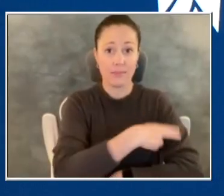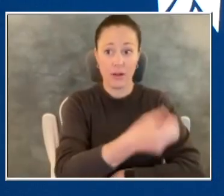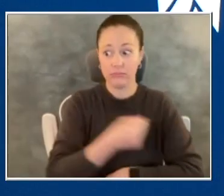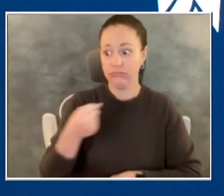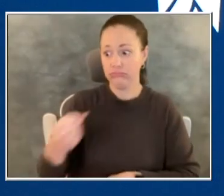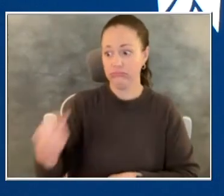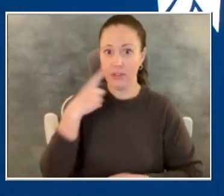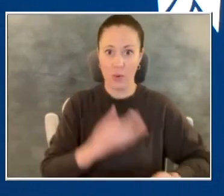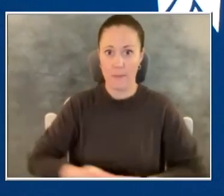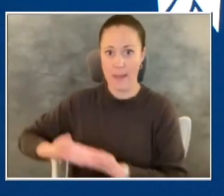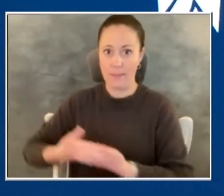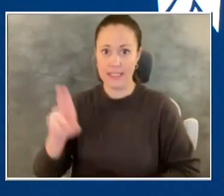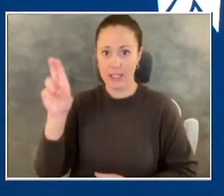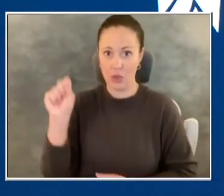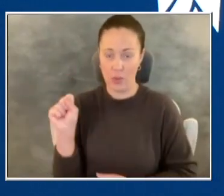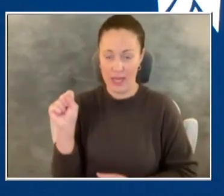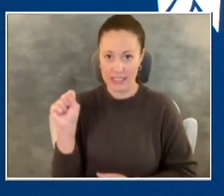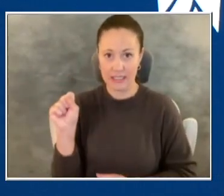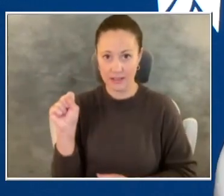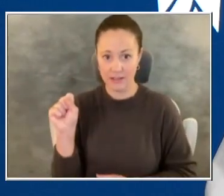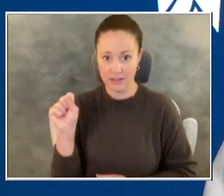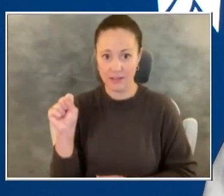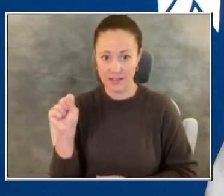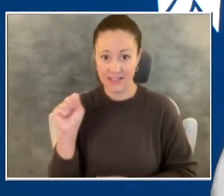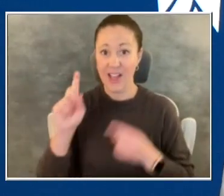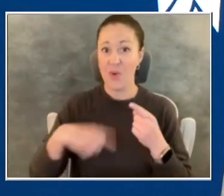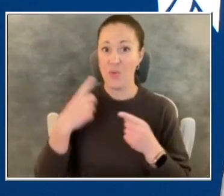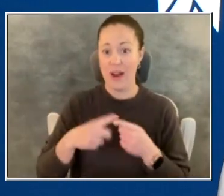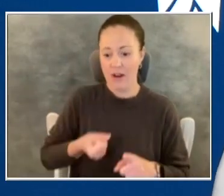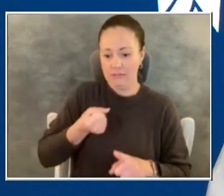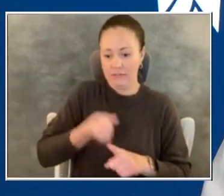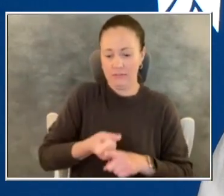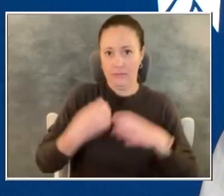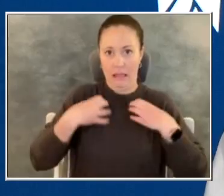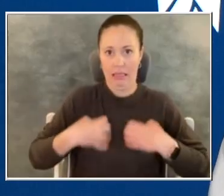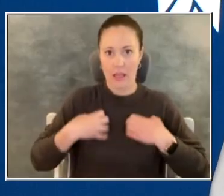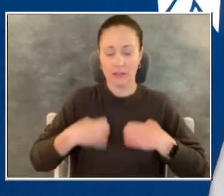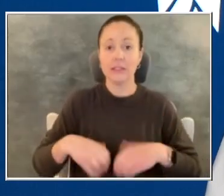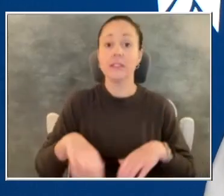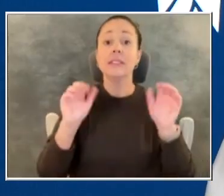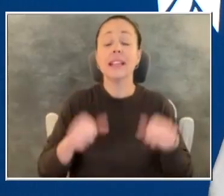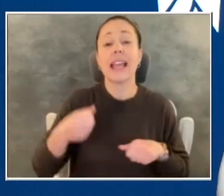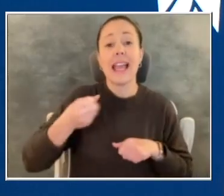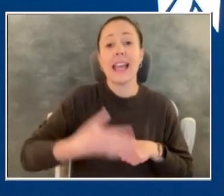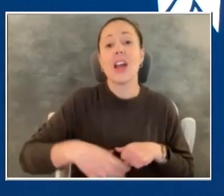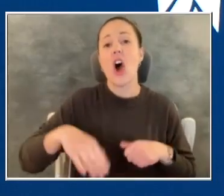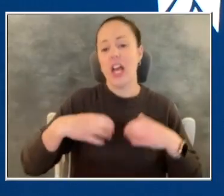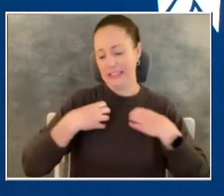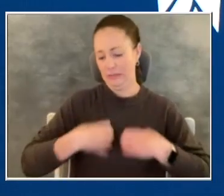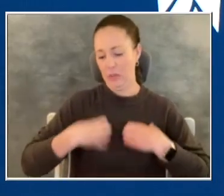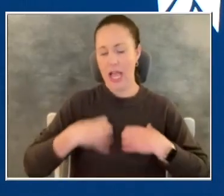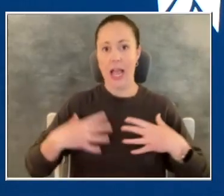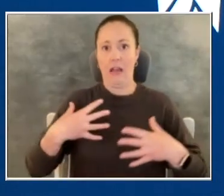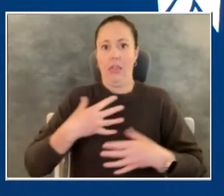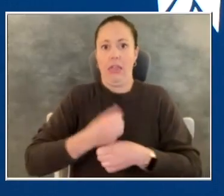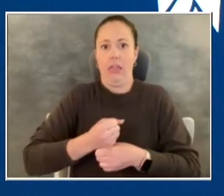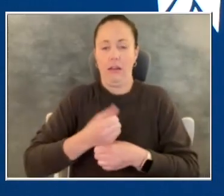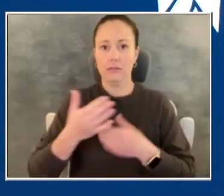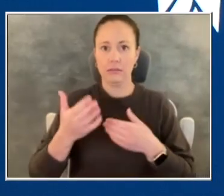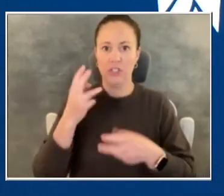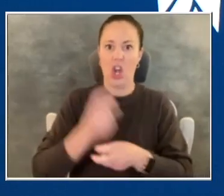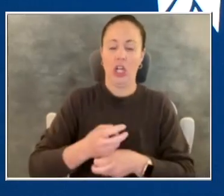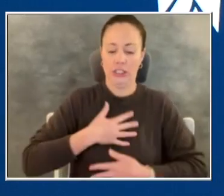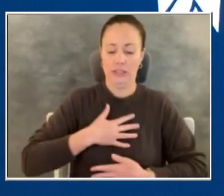States when it moves into the lower airways, causes conditions like bronchiolitis and pneumonia. Parents should